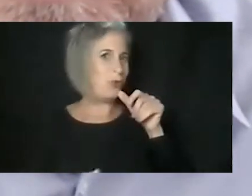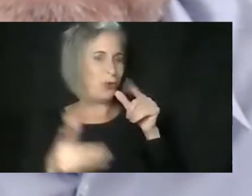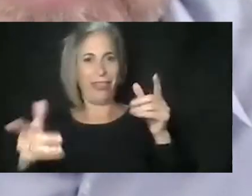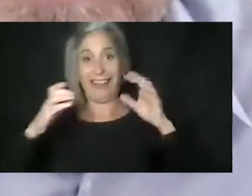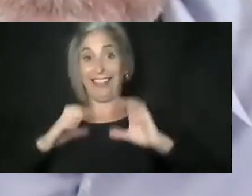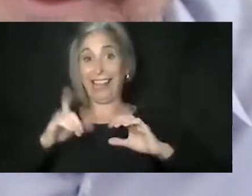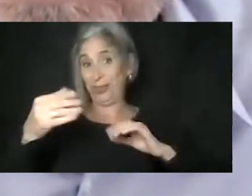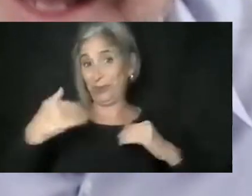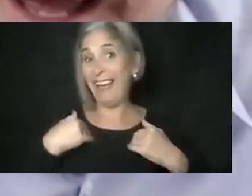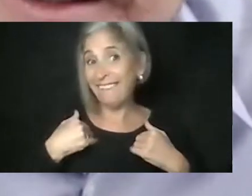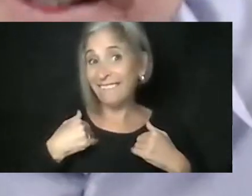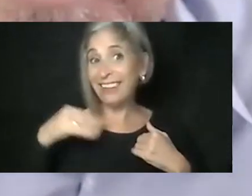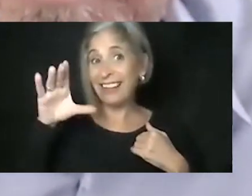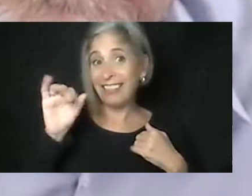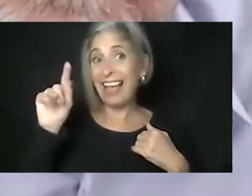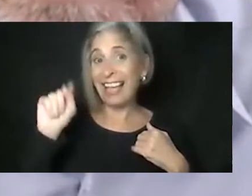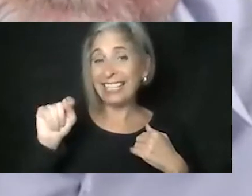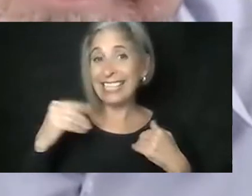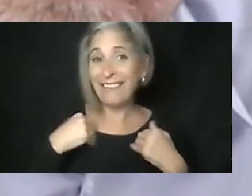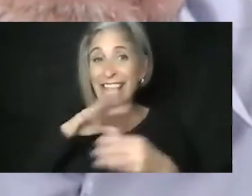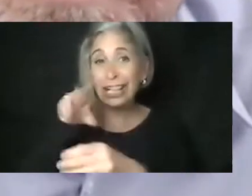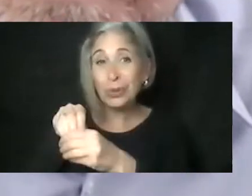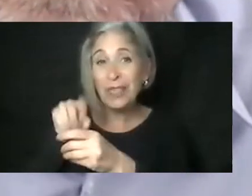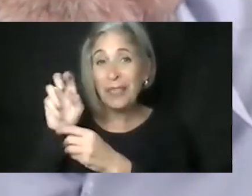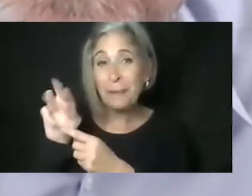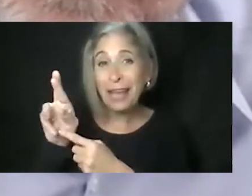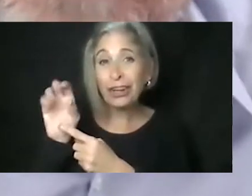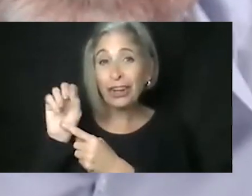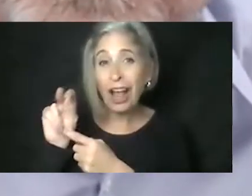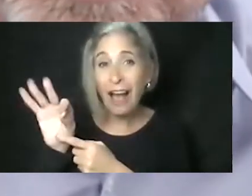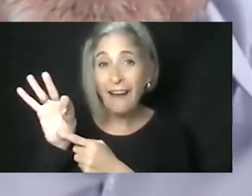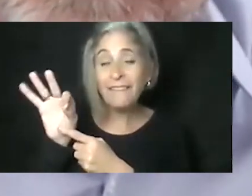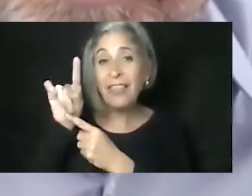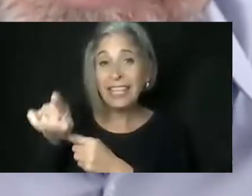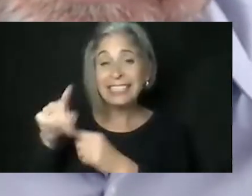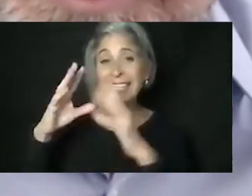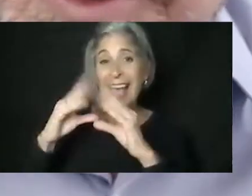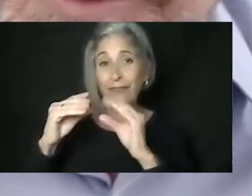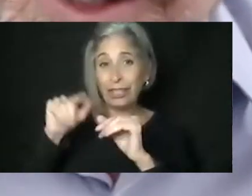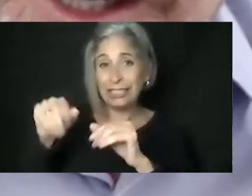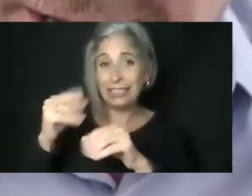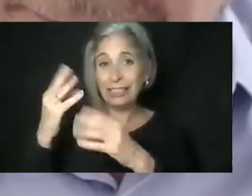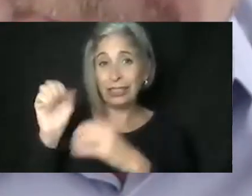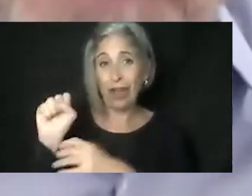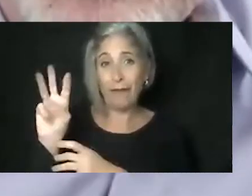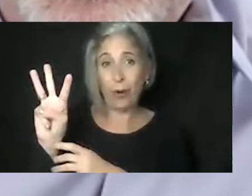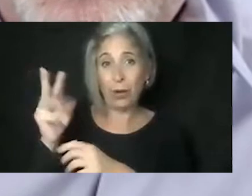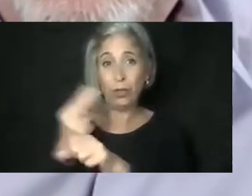that Fable has, including the makers of this video conferencing software that we're using right